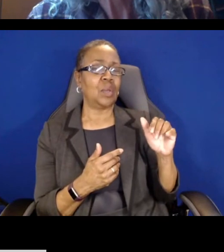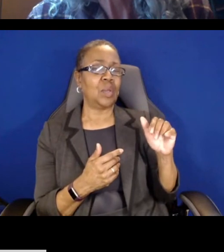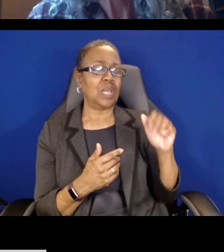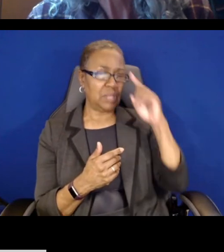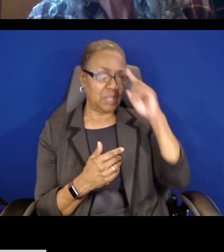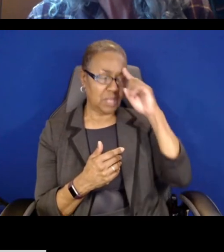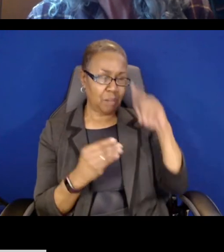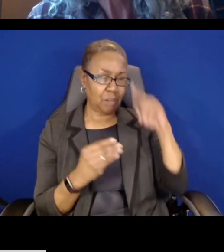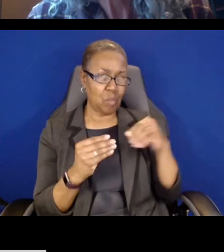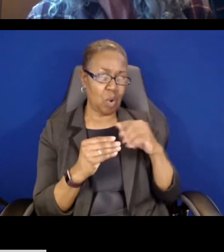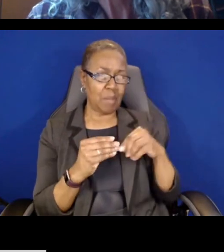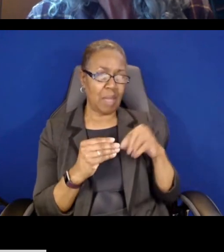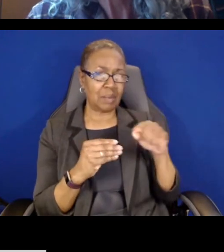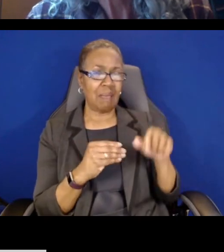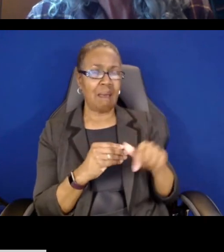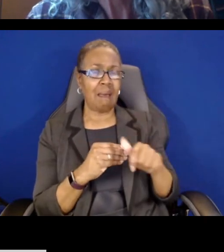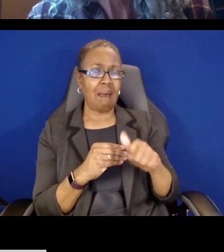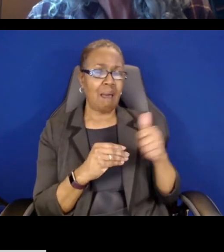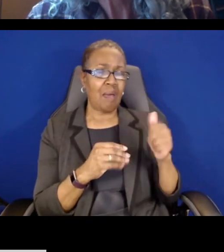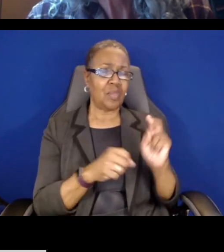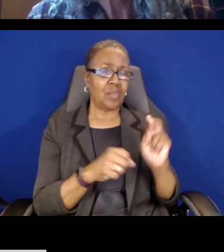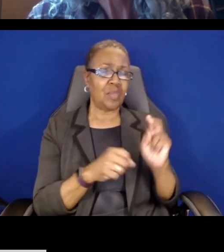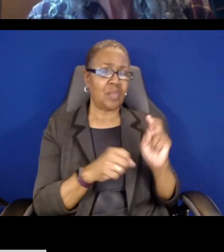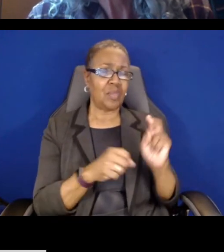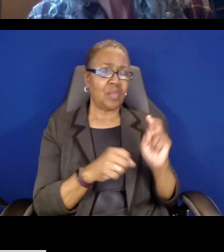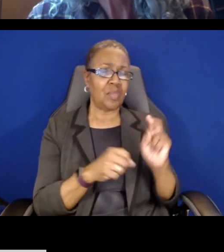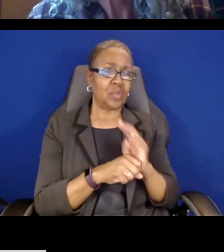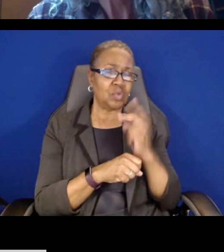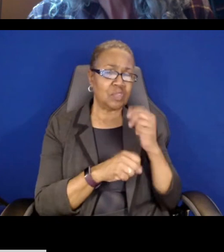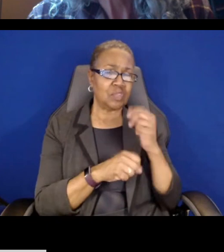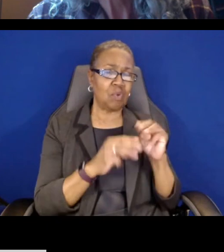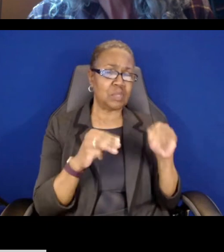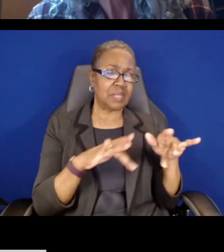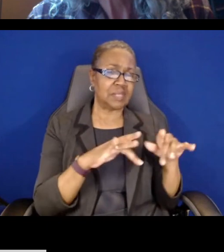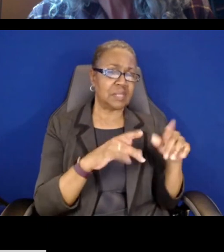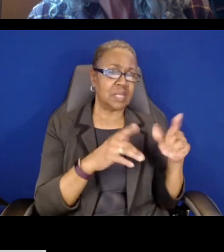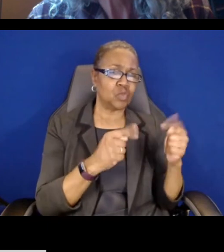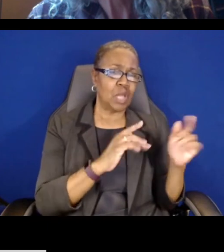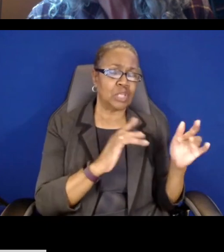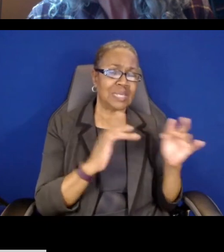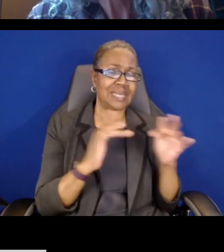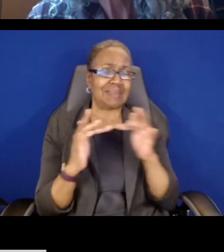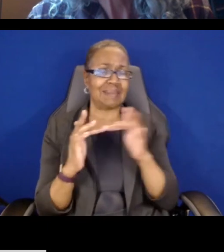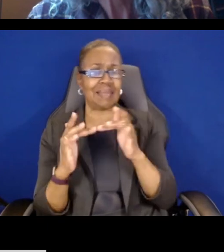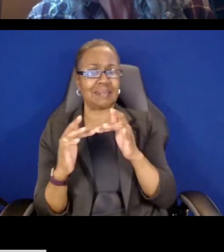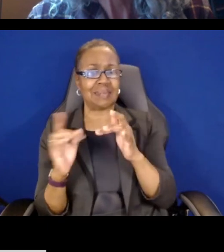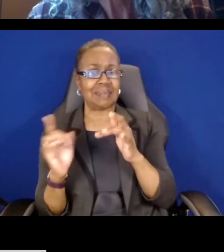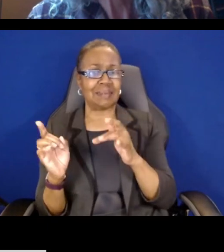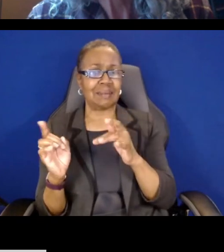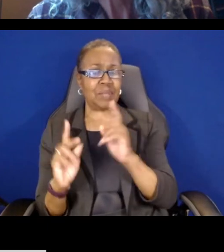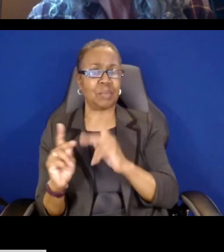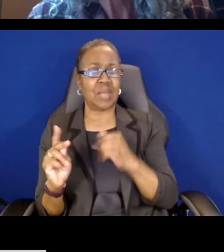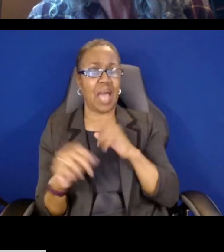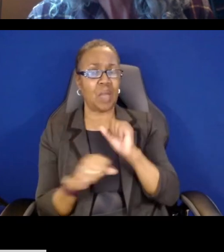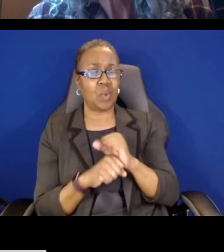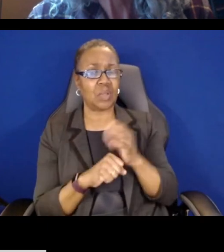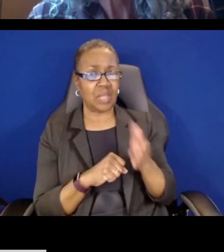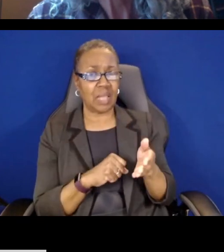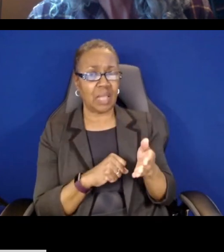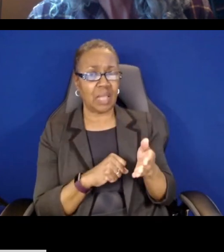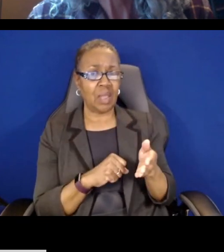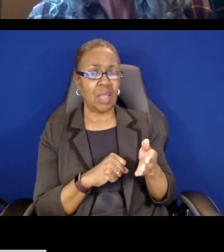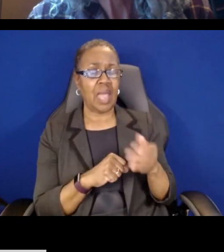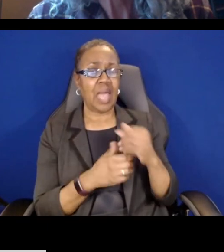uses of museum spaces to connect people. And so I worked there as a